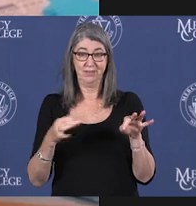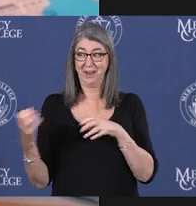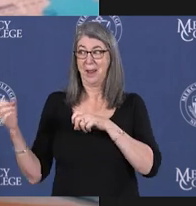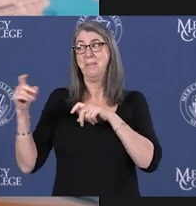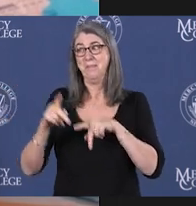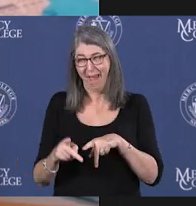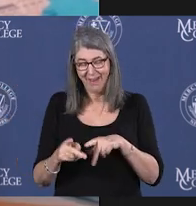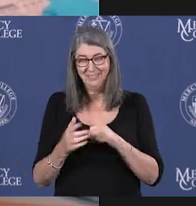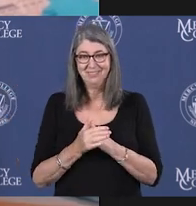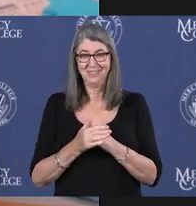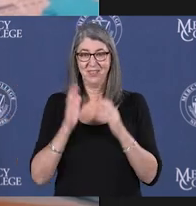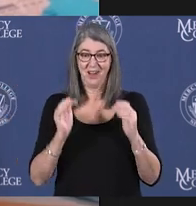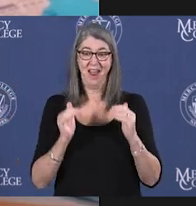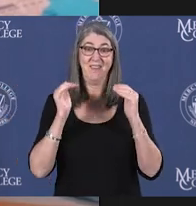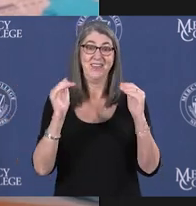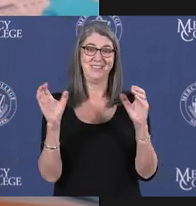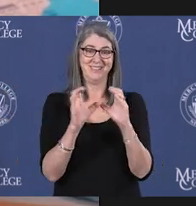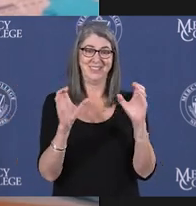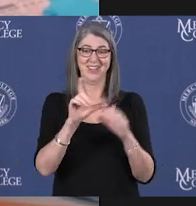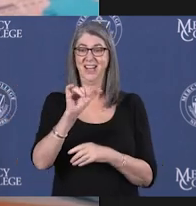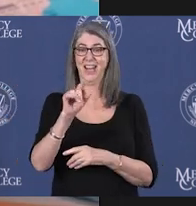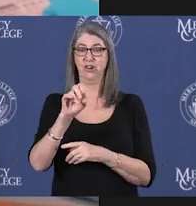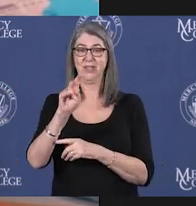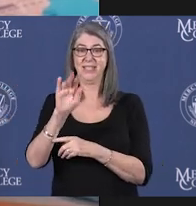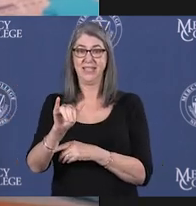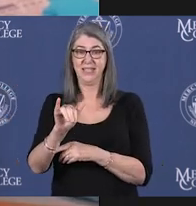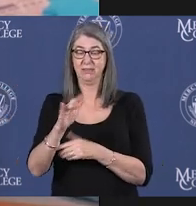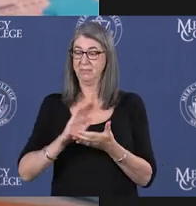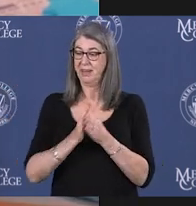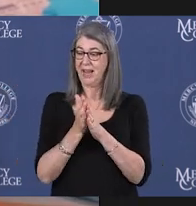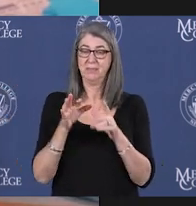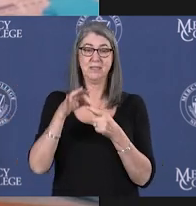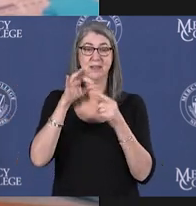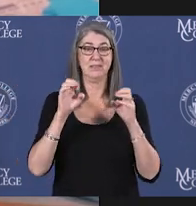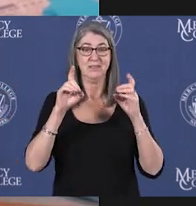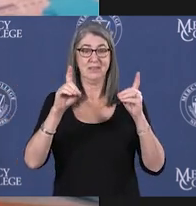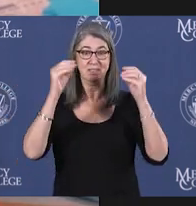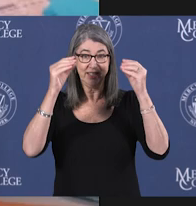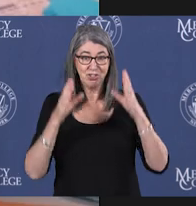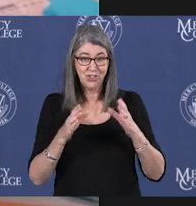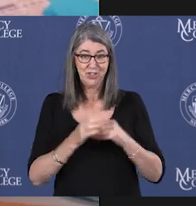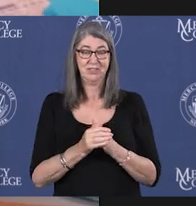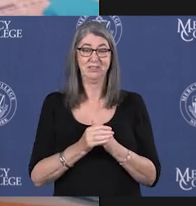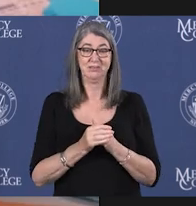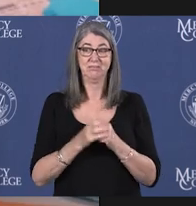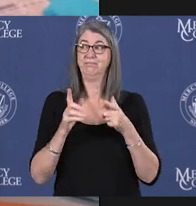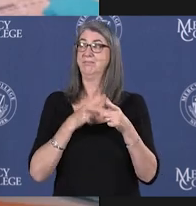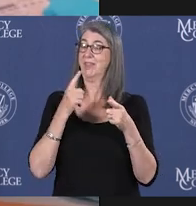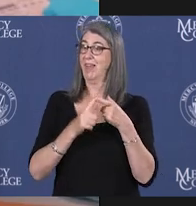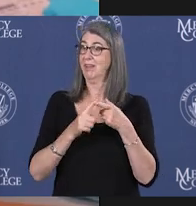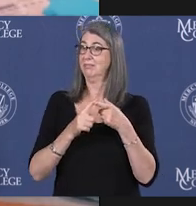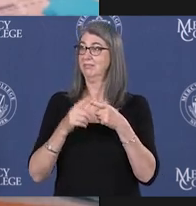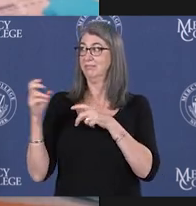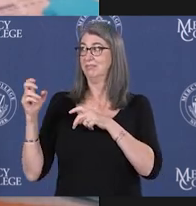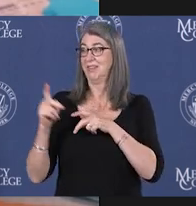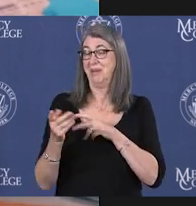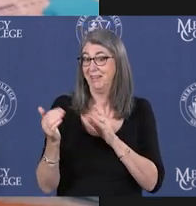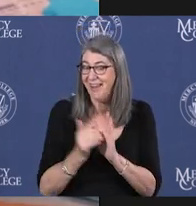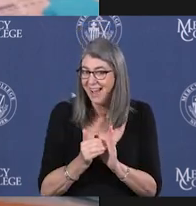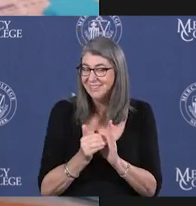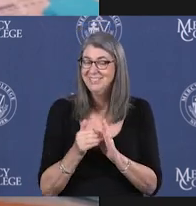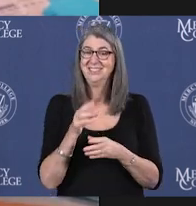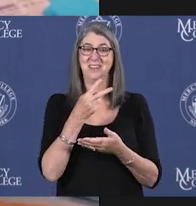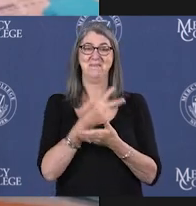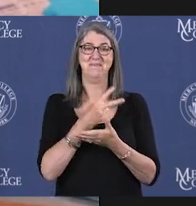came back for advanced certification in literacy. I became a special education teacher. Then I came back